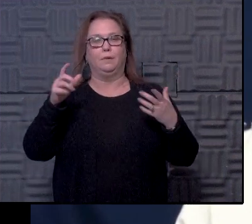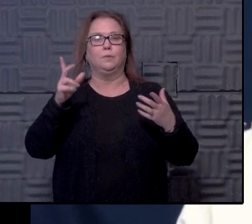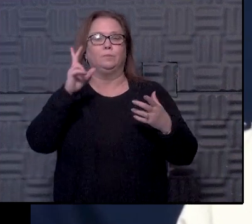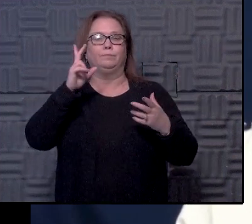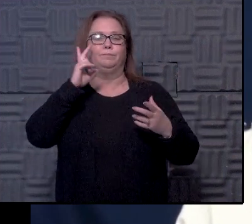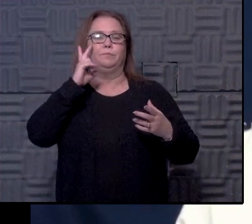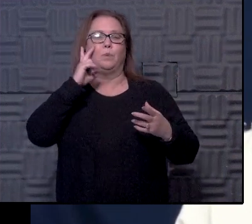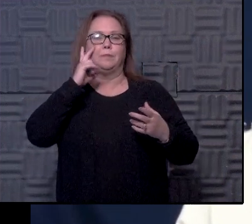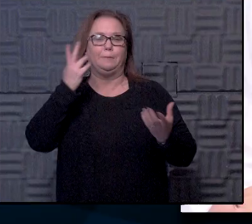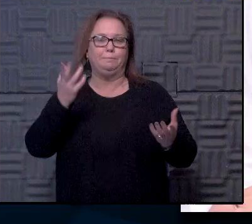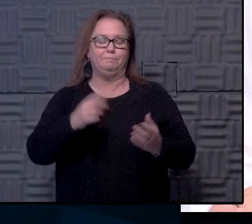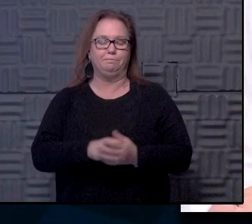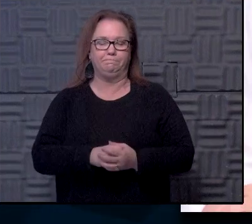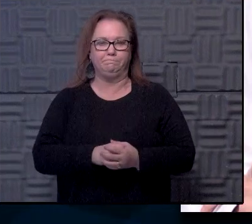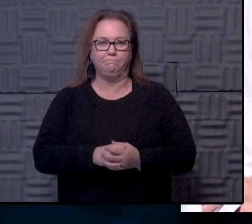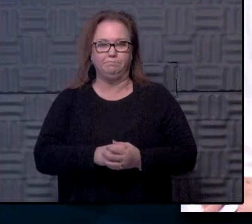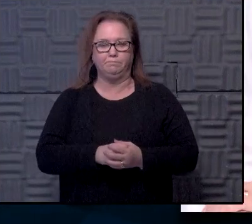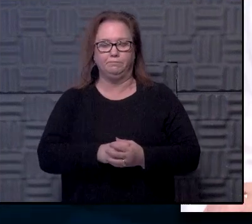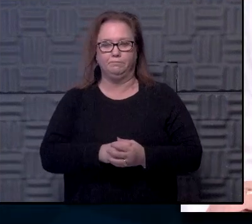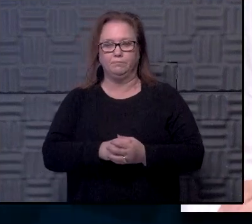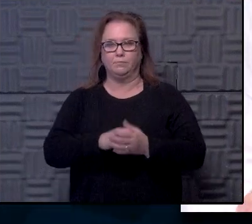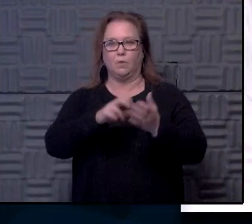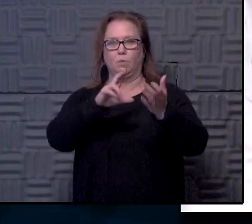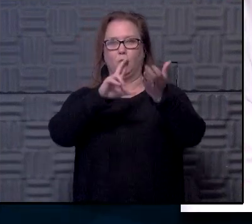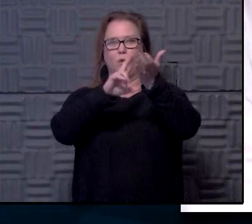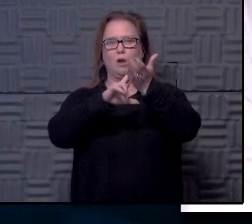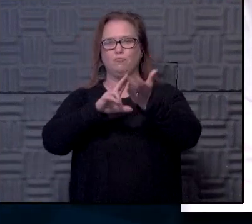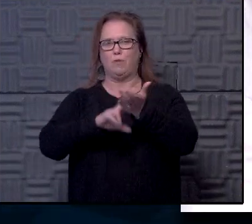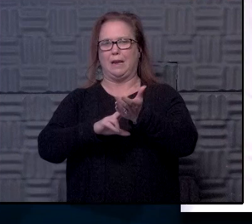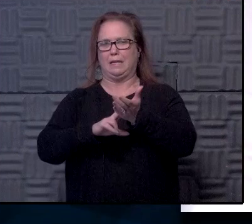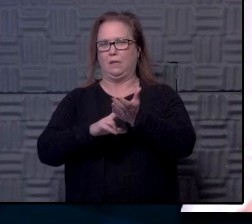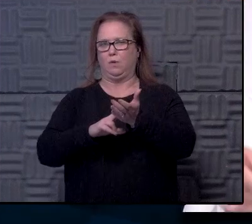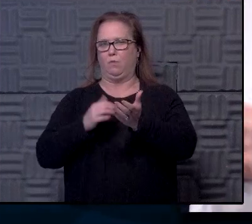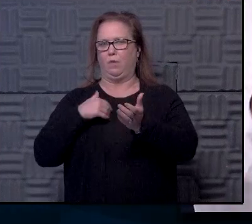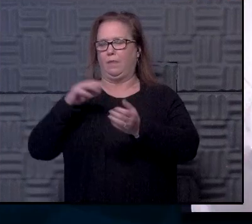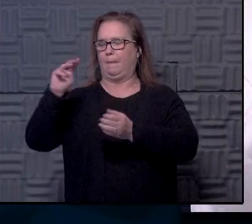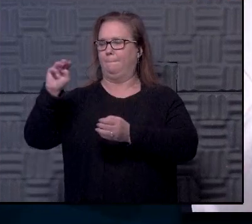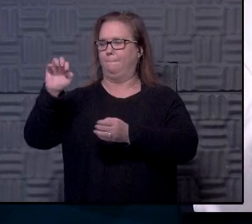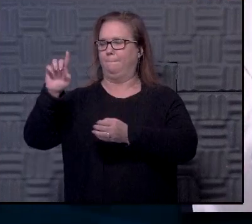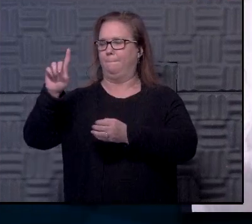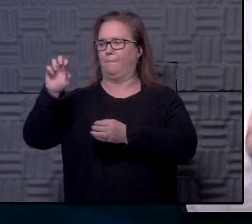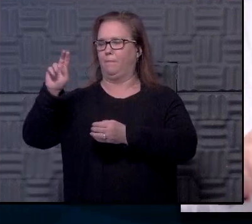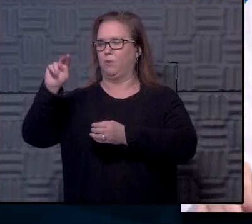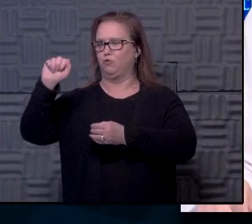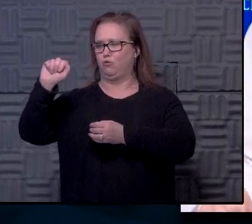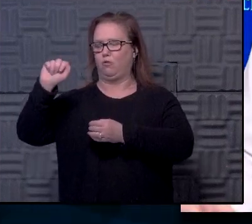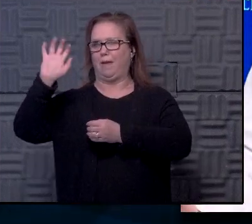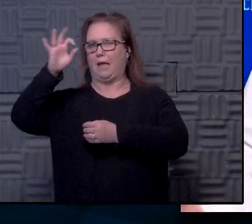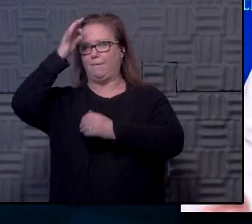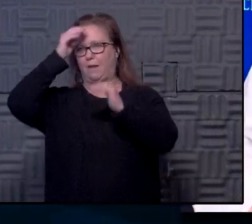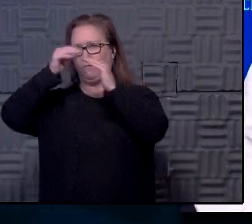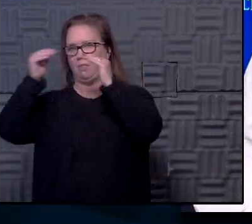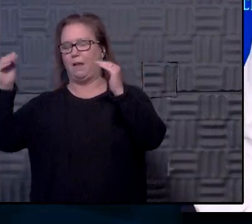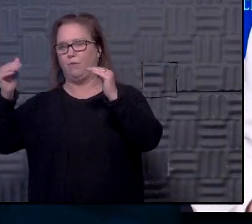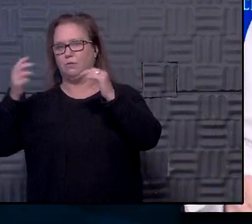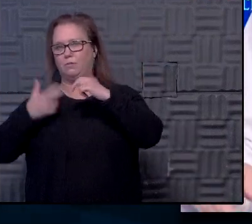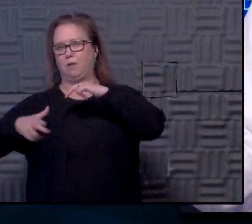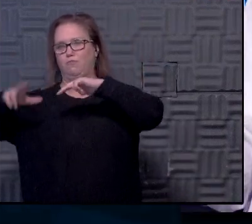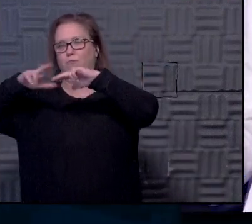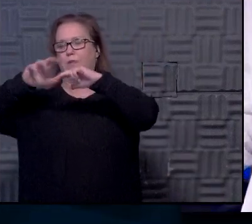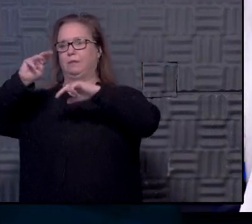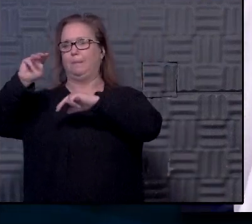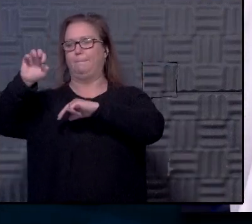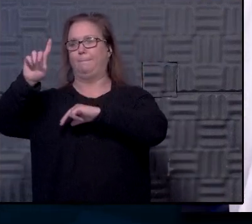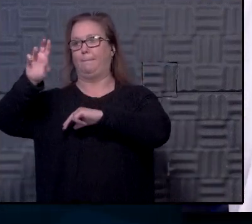still out there. Yeah, I think we're contracted for more Moderna vaccine than we are Pfizer vaccine at a federal level, so that will help increase the supply of